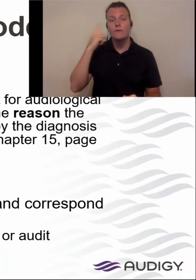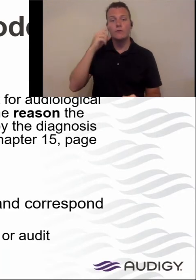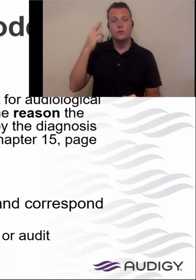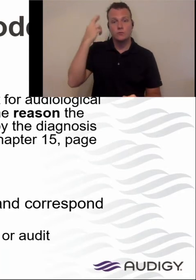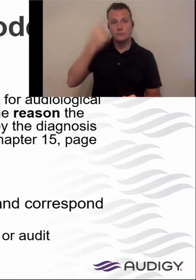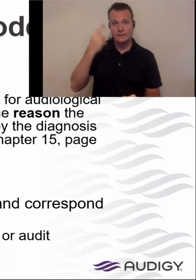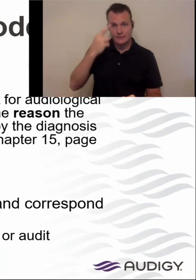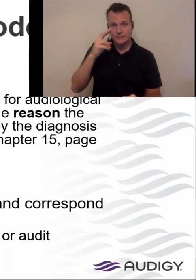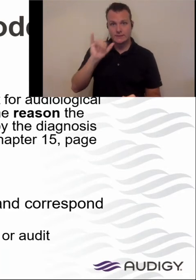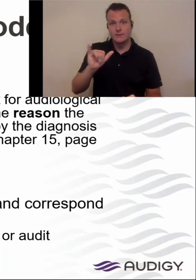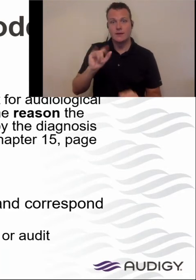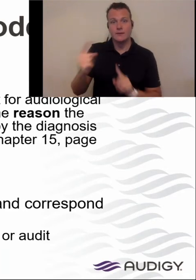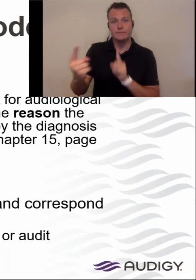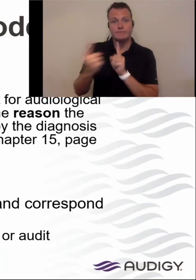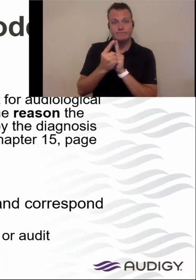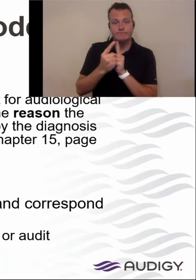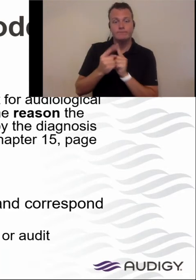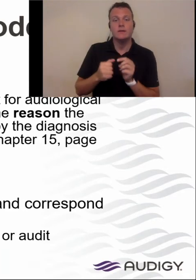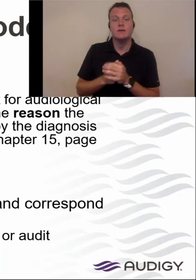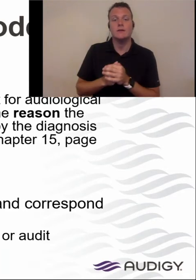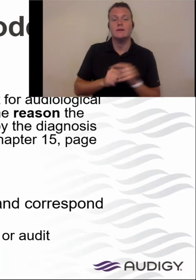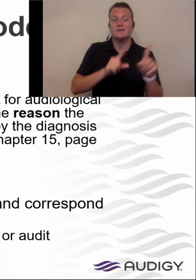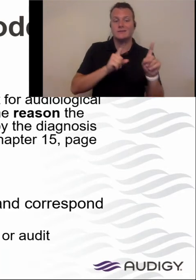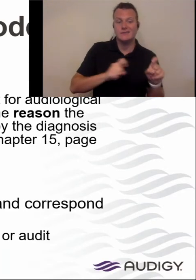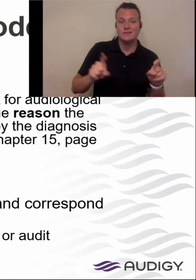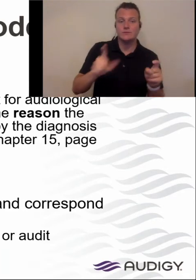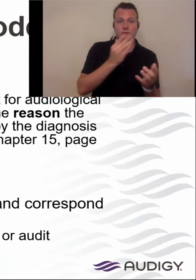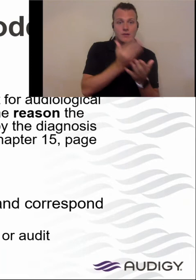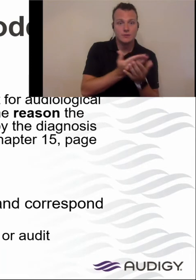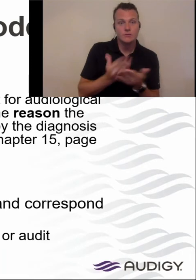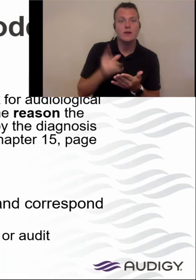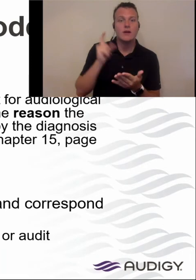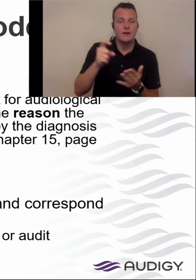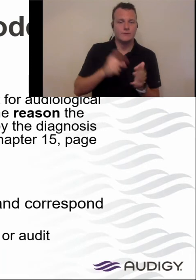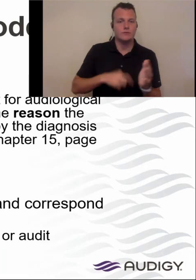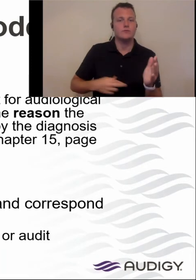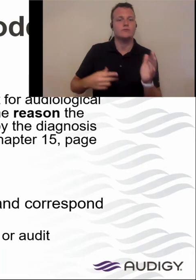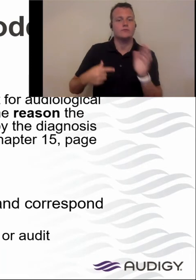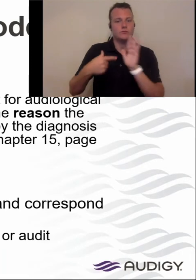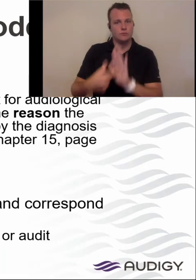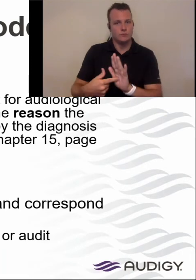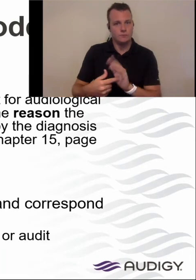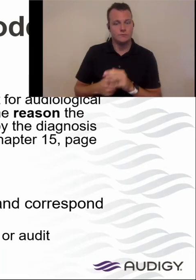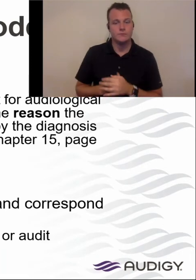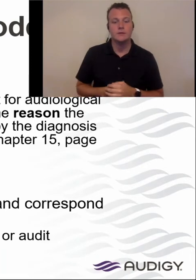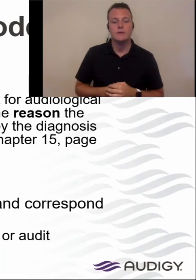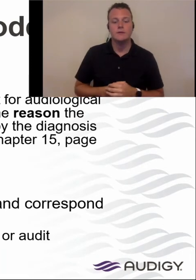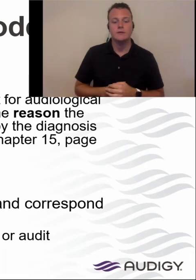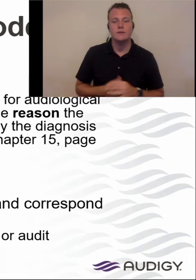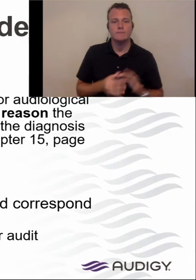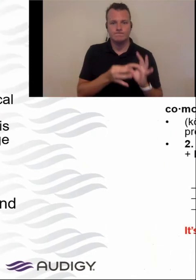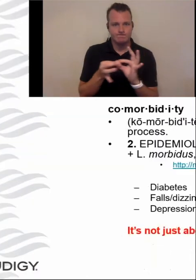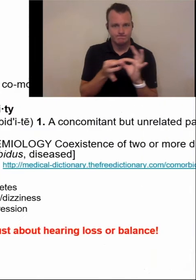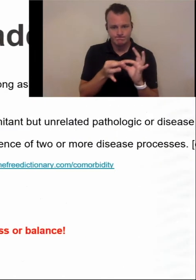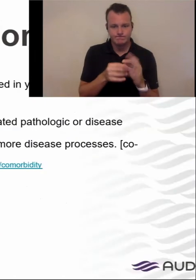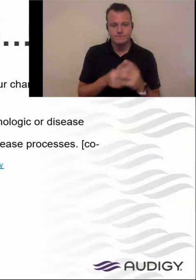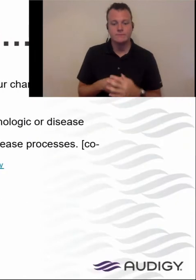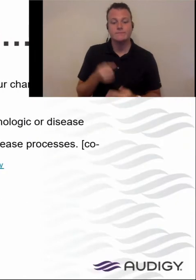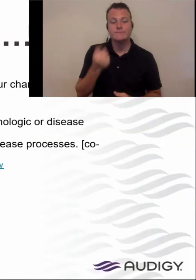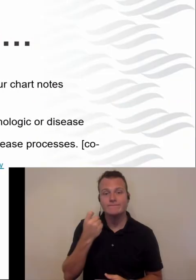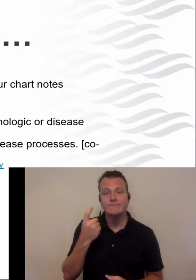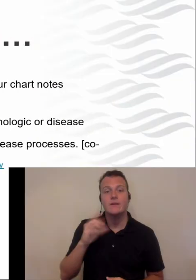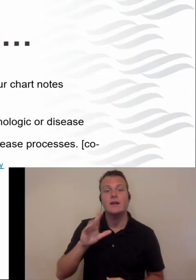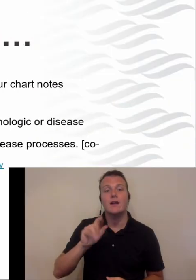ICD-10 CMs. And again, remember, you code for the reason for the test, and your documentation needs to